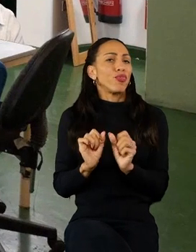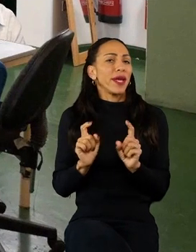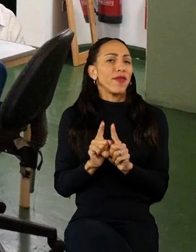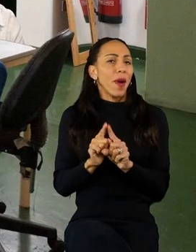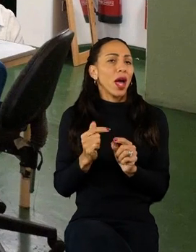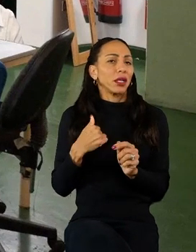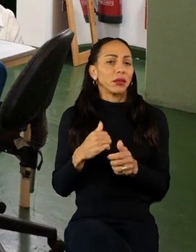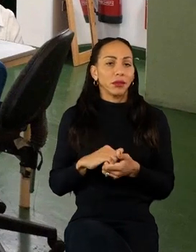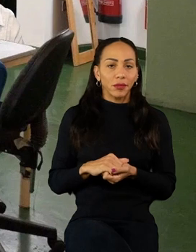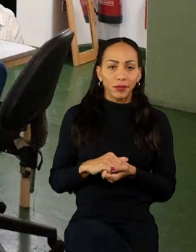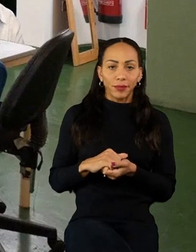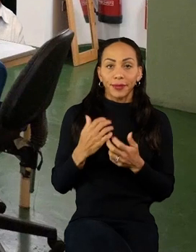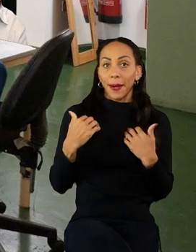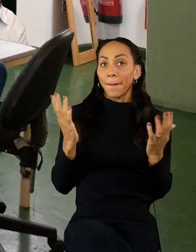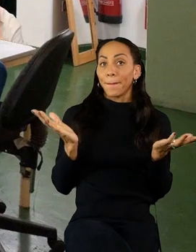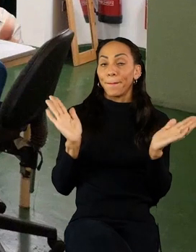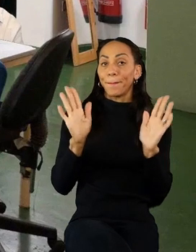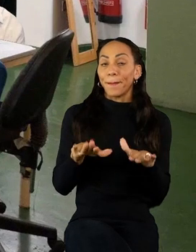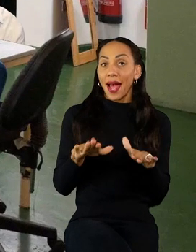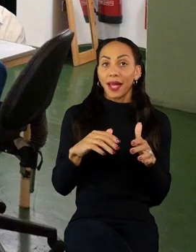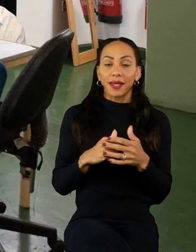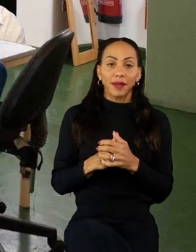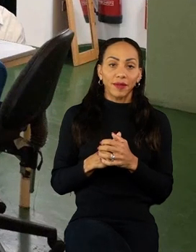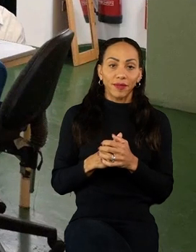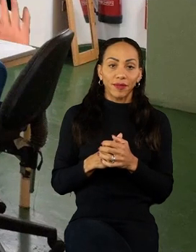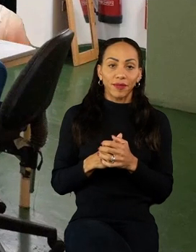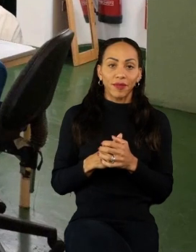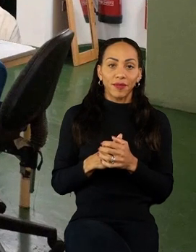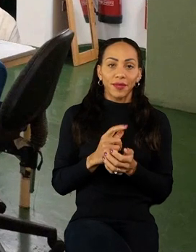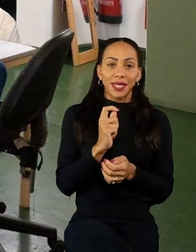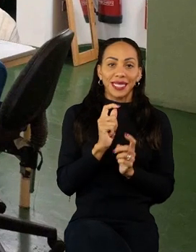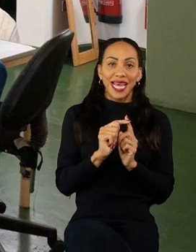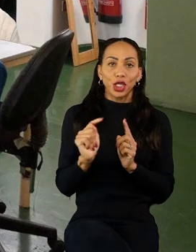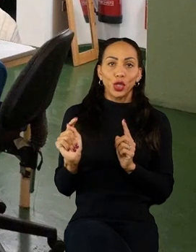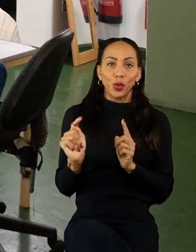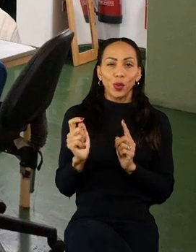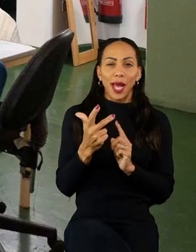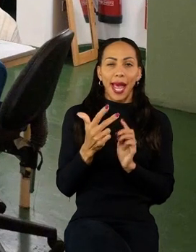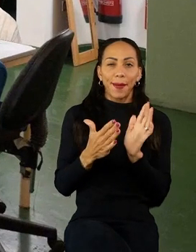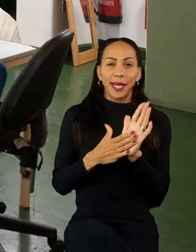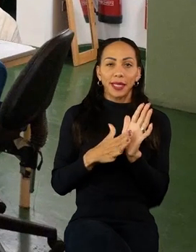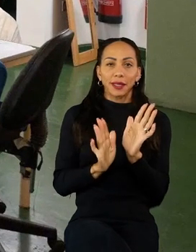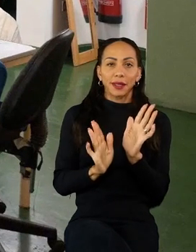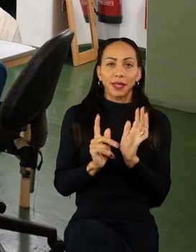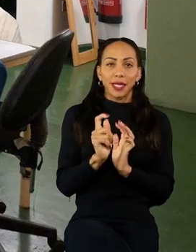Thank you. And I'll just set you up on here and bring you in. Sorry. Yeah. But I'll only be brief in my bit. Okay. Wonderful. Okay. Let's come back at